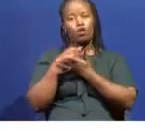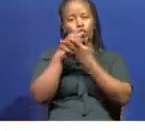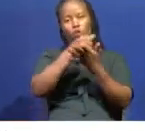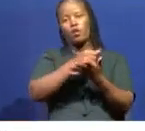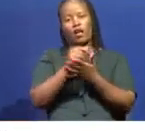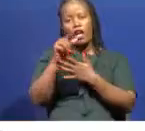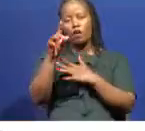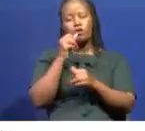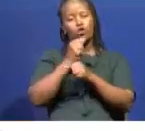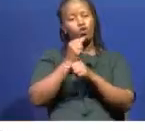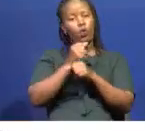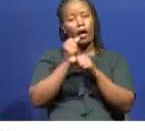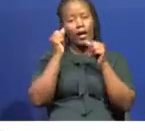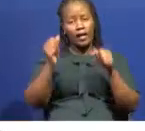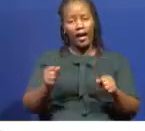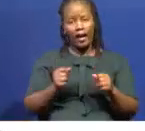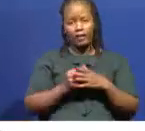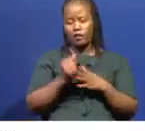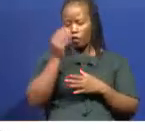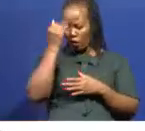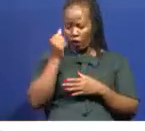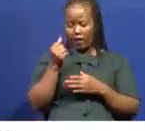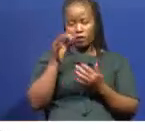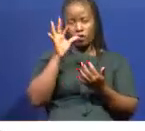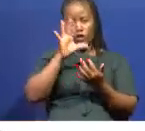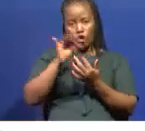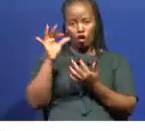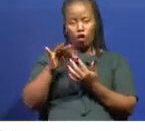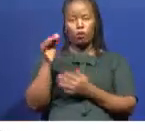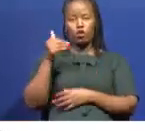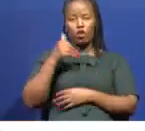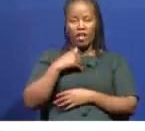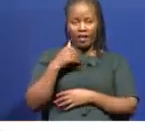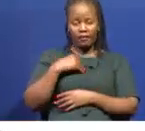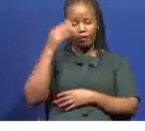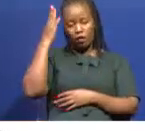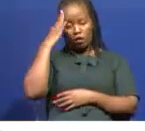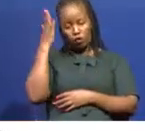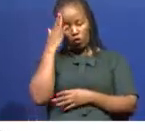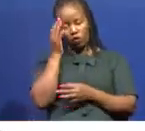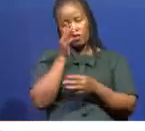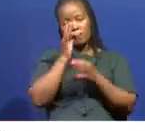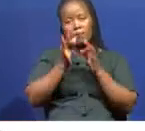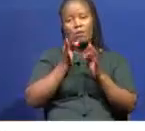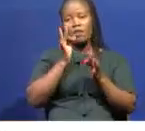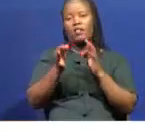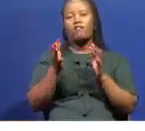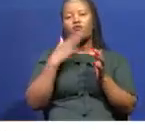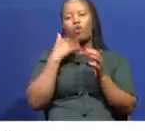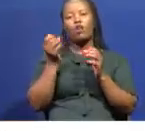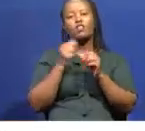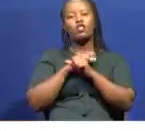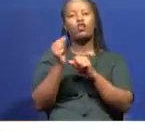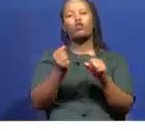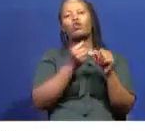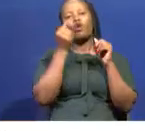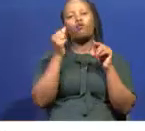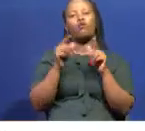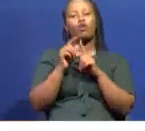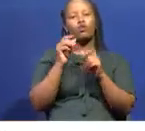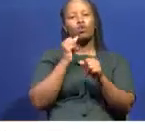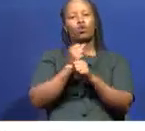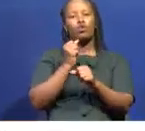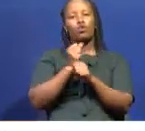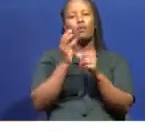hard, because now we have the option where you can say, okay, I want to take golf as a career, to play these tours and make money through